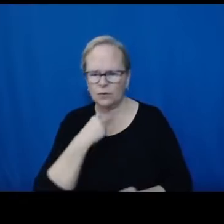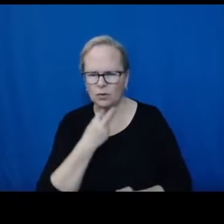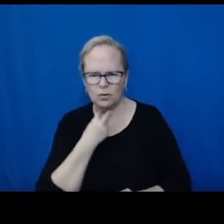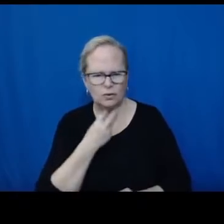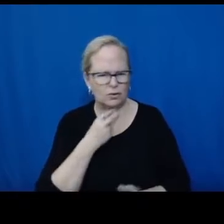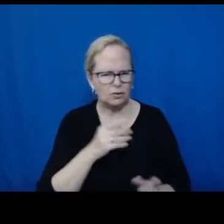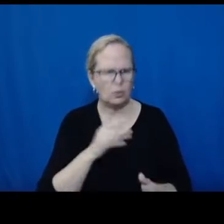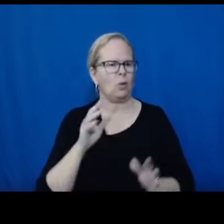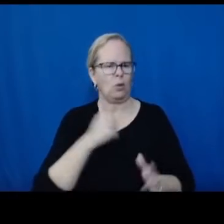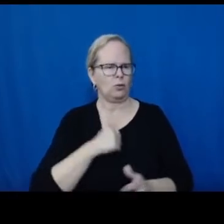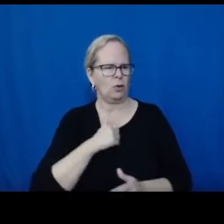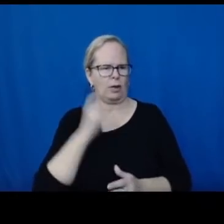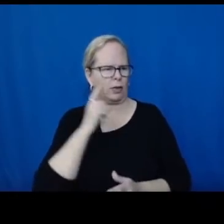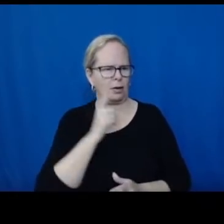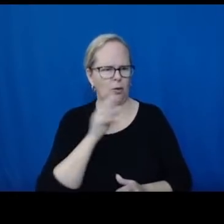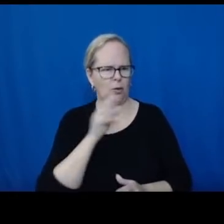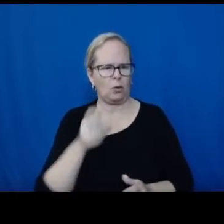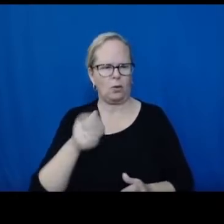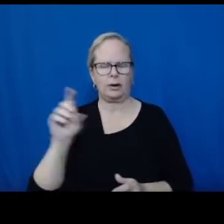You're muted.